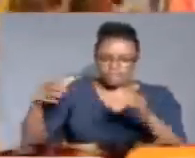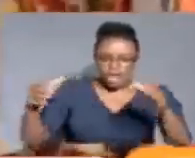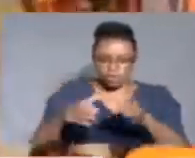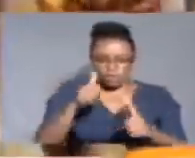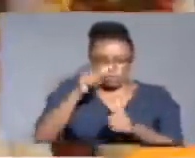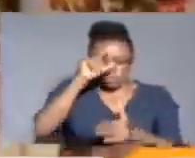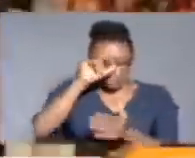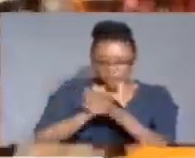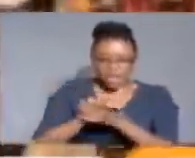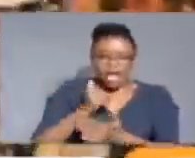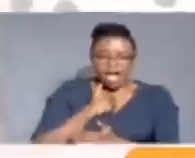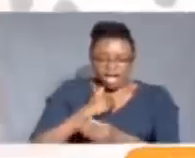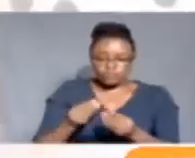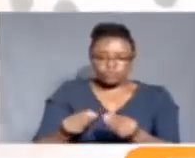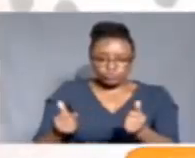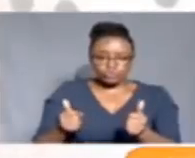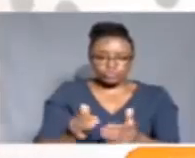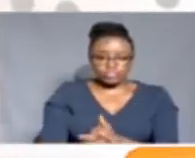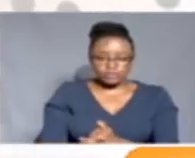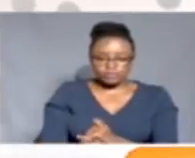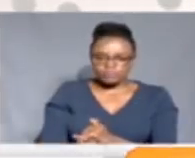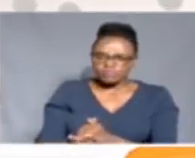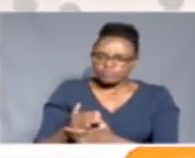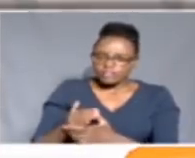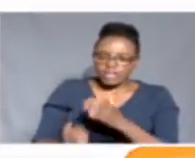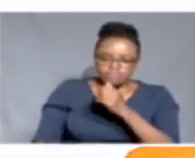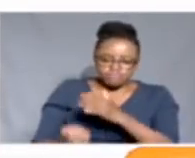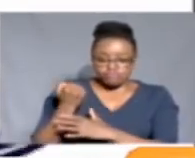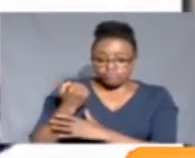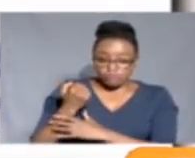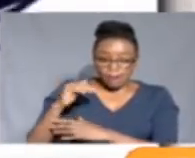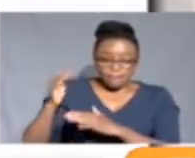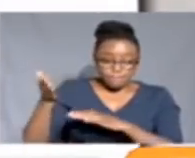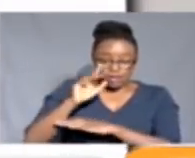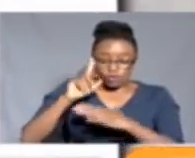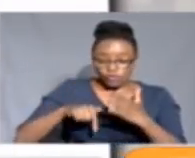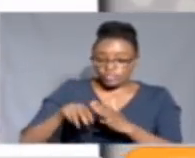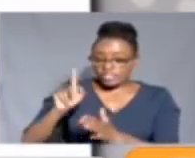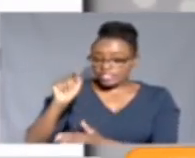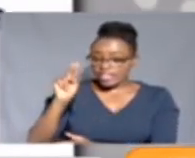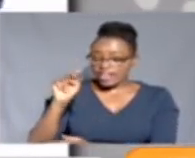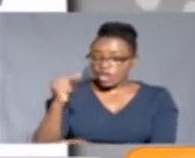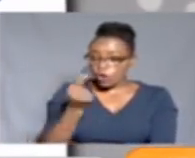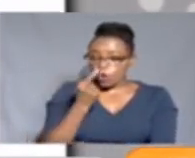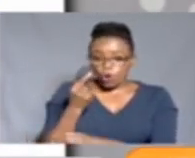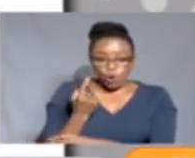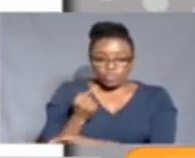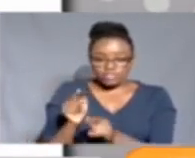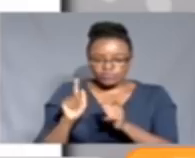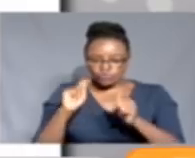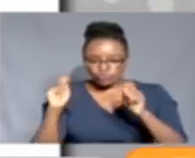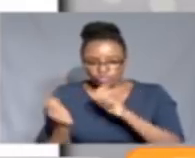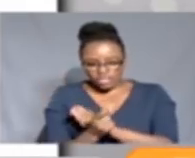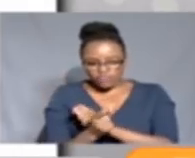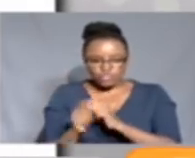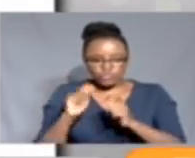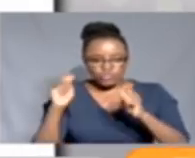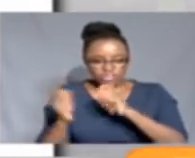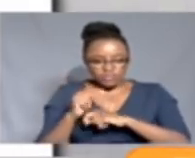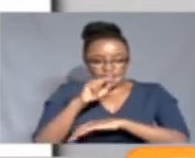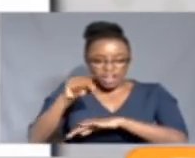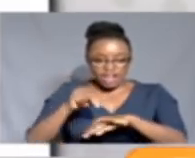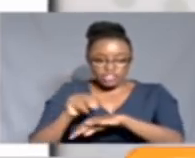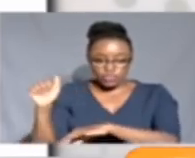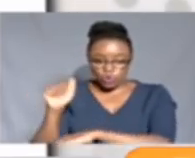that believes it has the solution, the Rebirth of TNA. Only they plan to tweak the name to Transformation